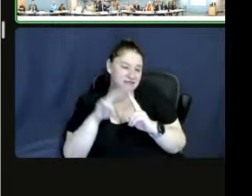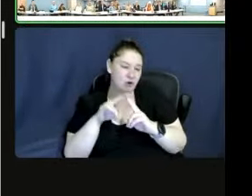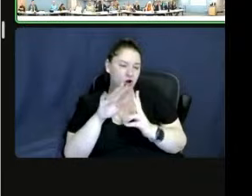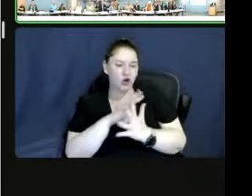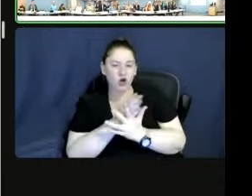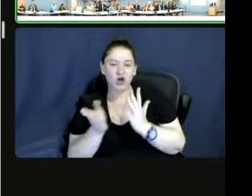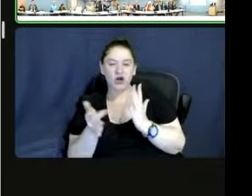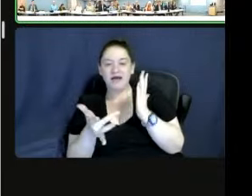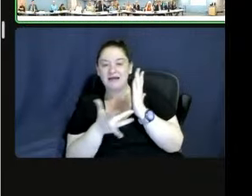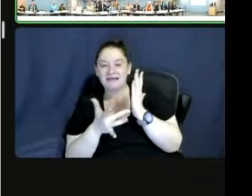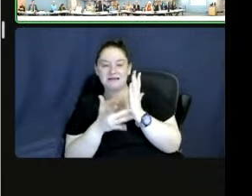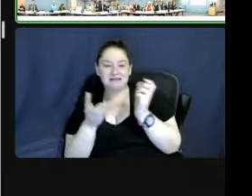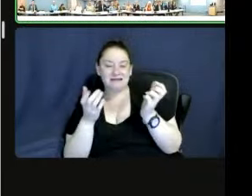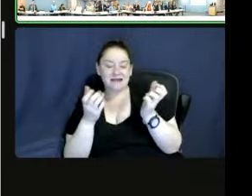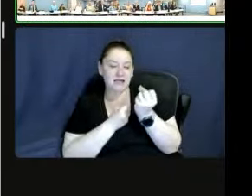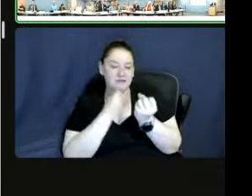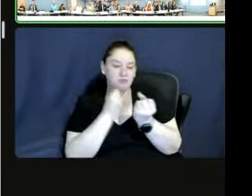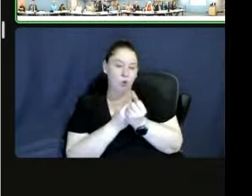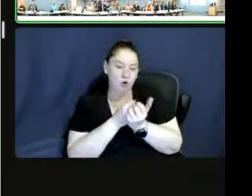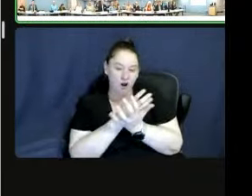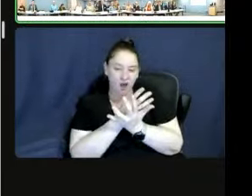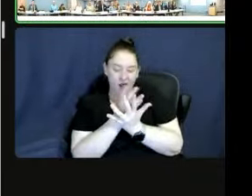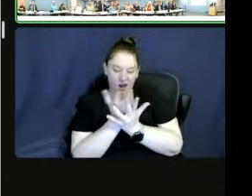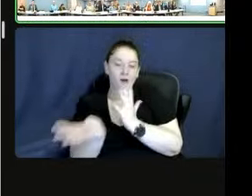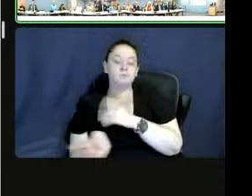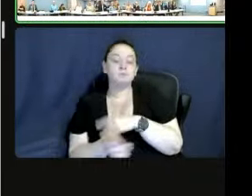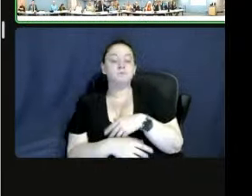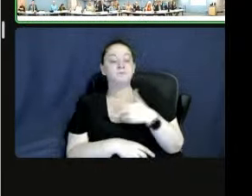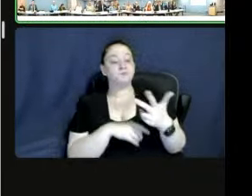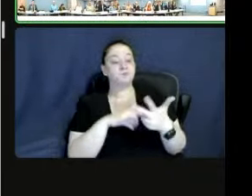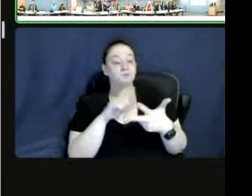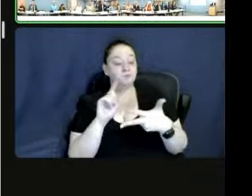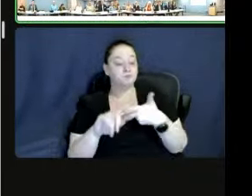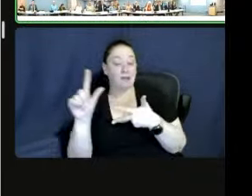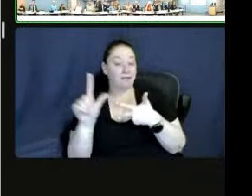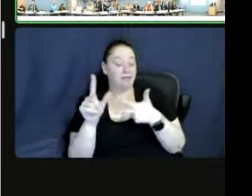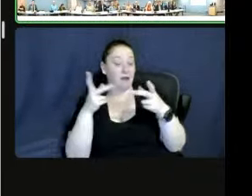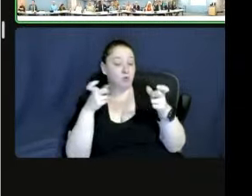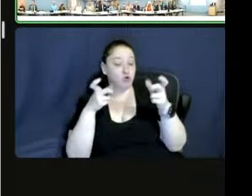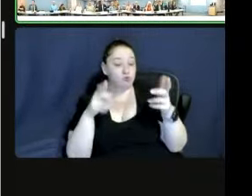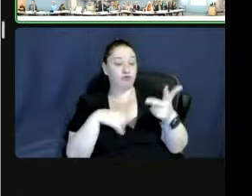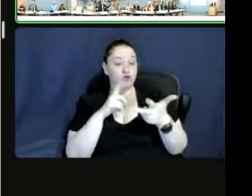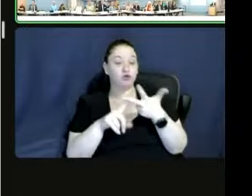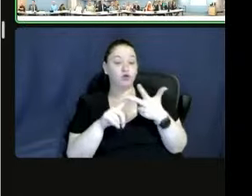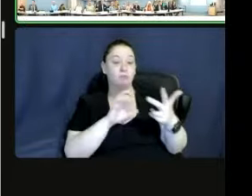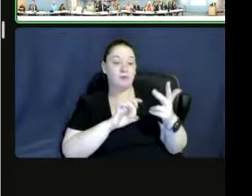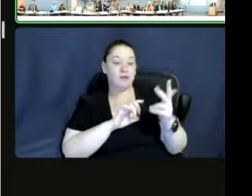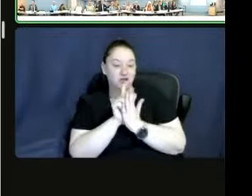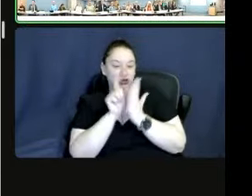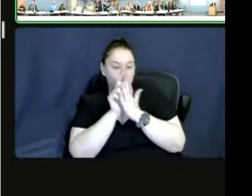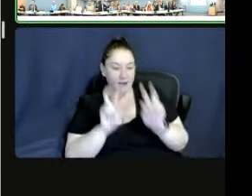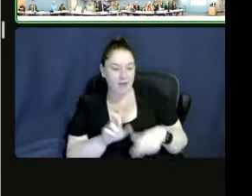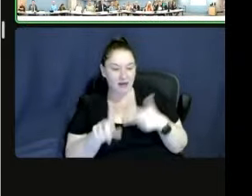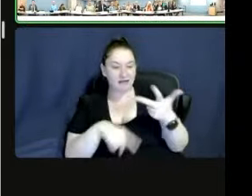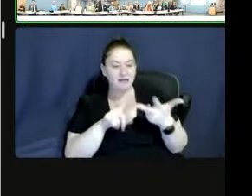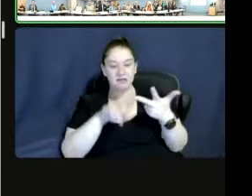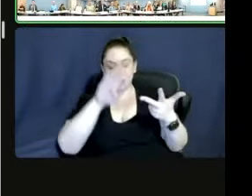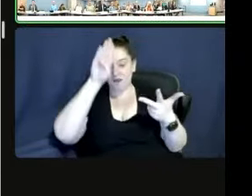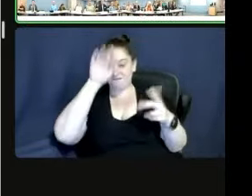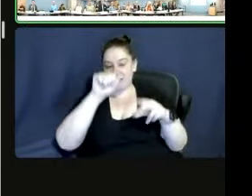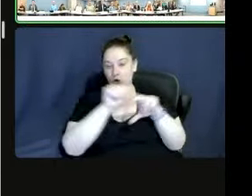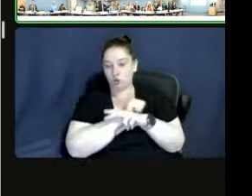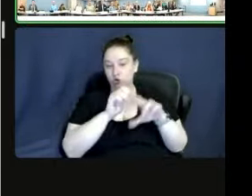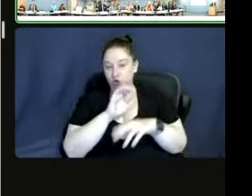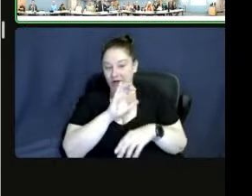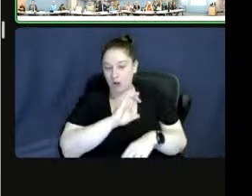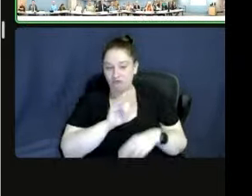tech support analyst, several other positions there. A library supervisor, a police crime analyst, a fire training officer, and an admin analyst in